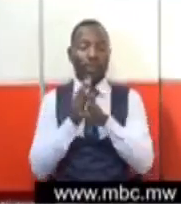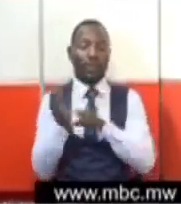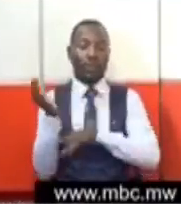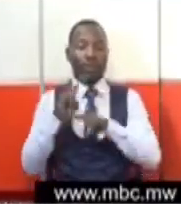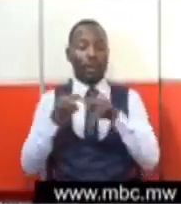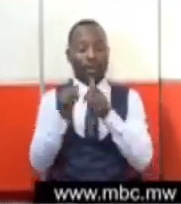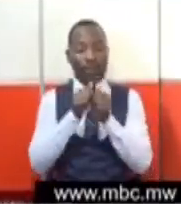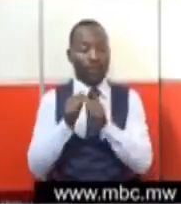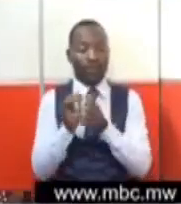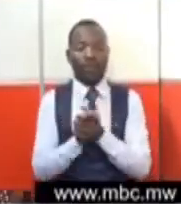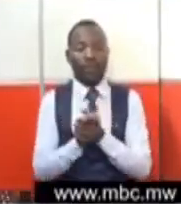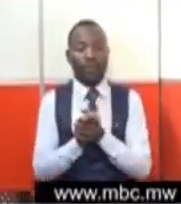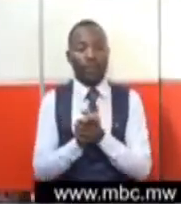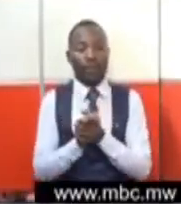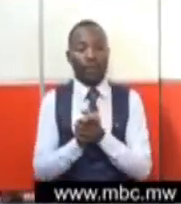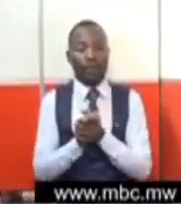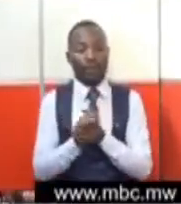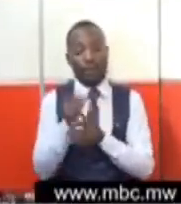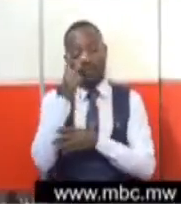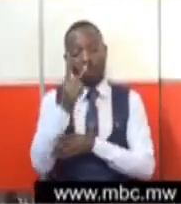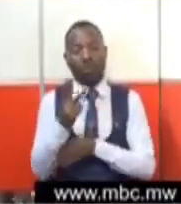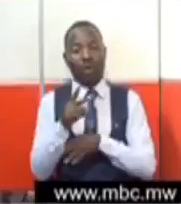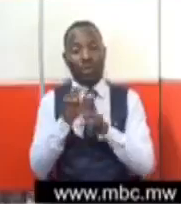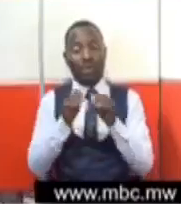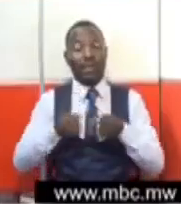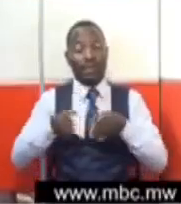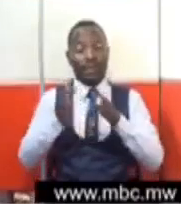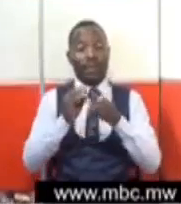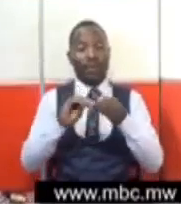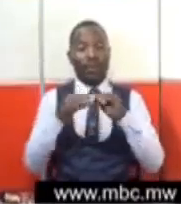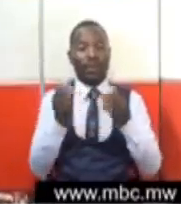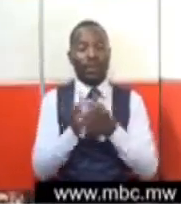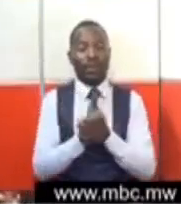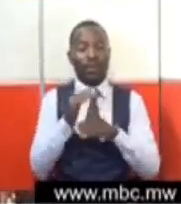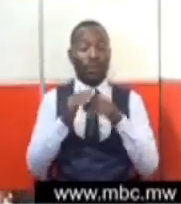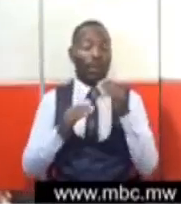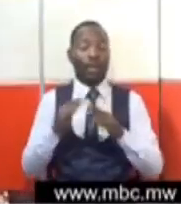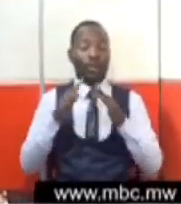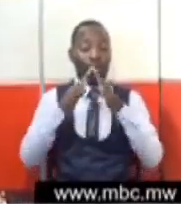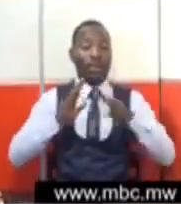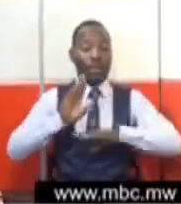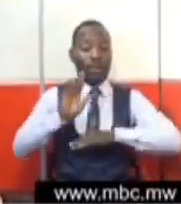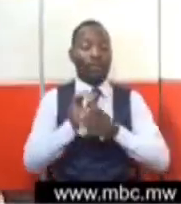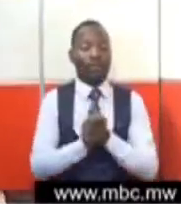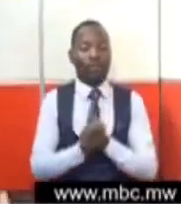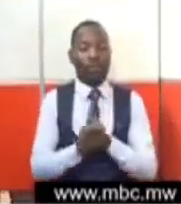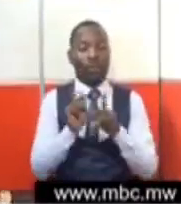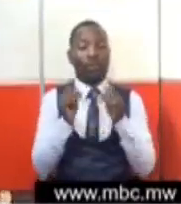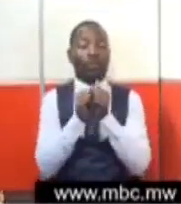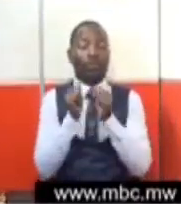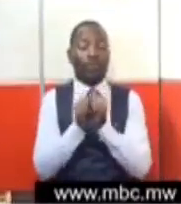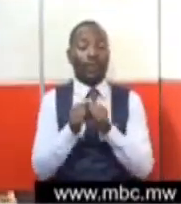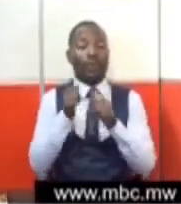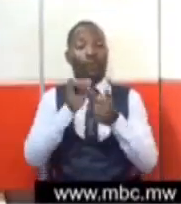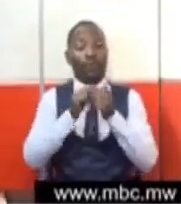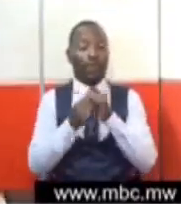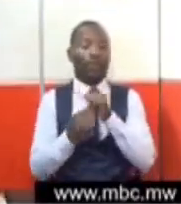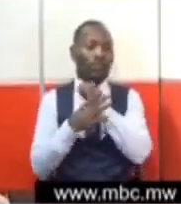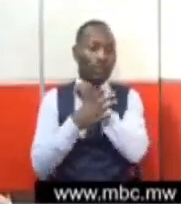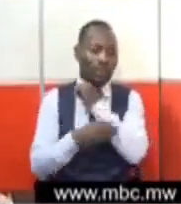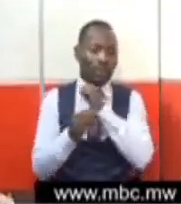together and look at ways in which they can construct houses for many of the vulnerable people in